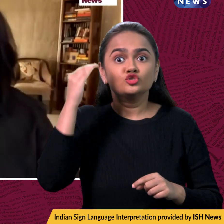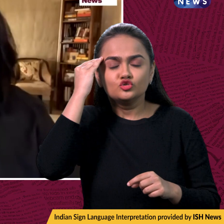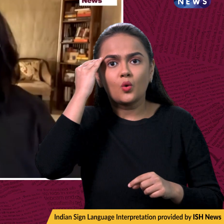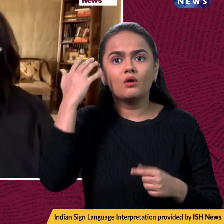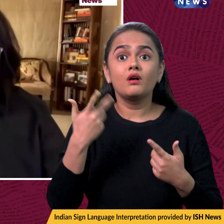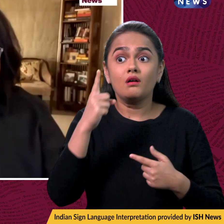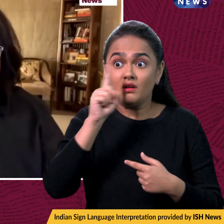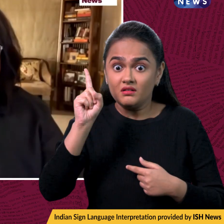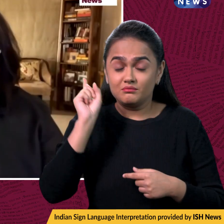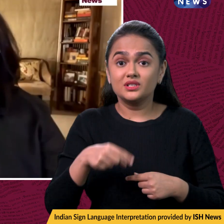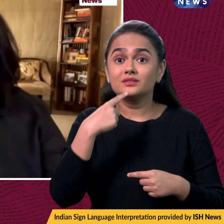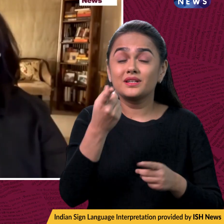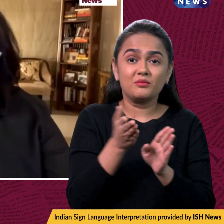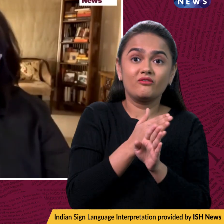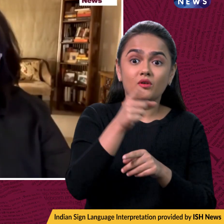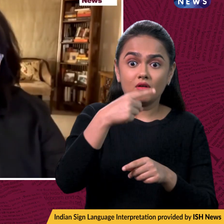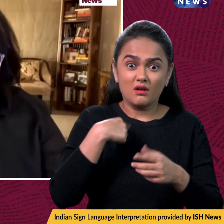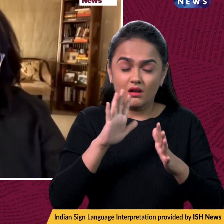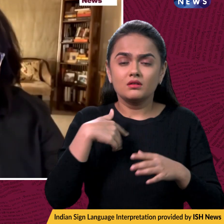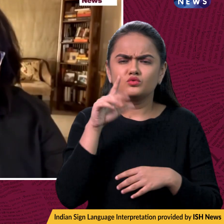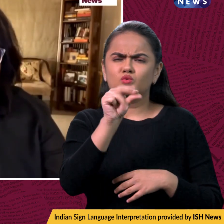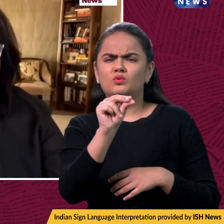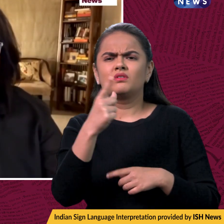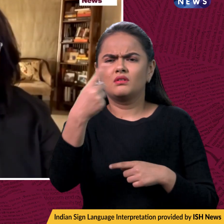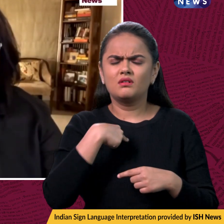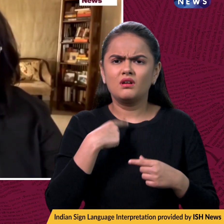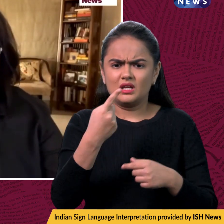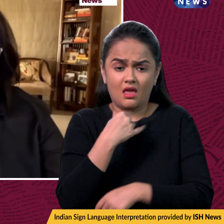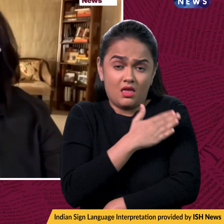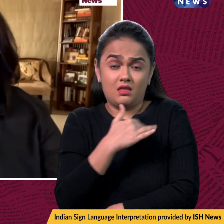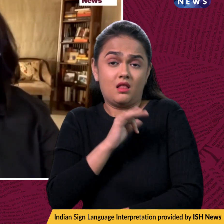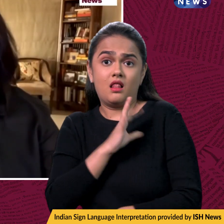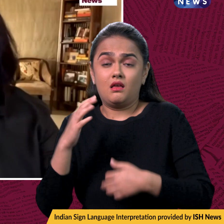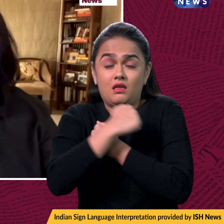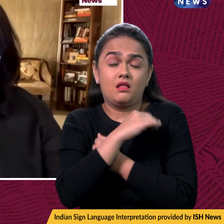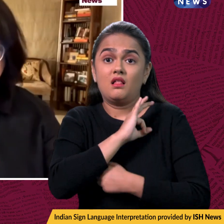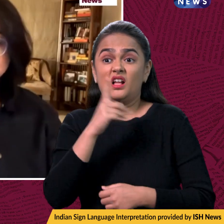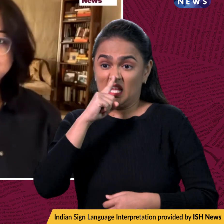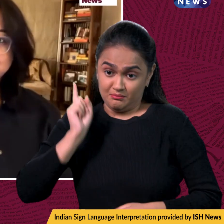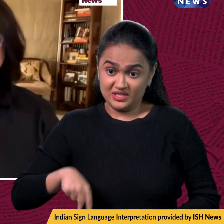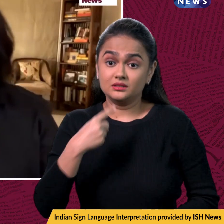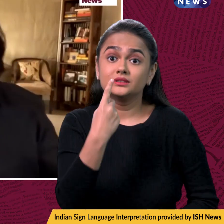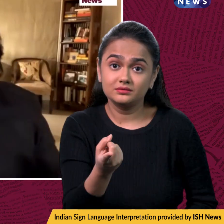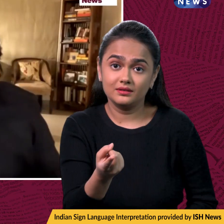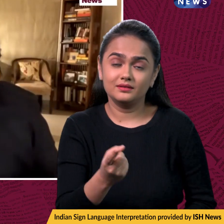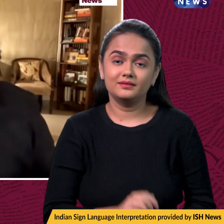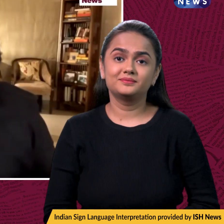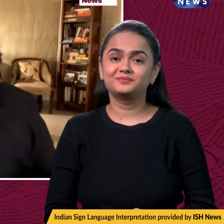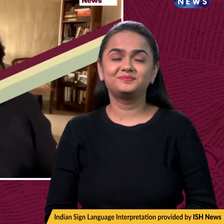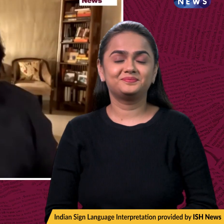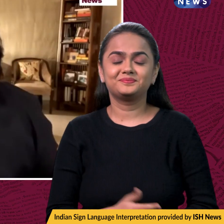drawn. Girls need to say before the matter goes out of hand whether they don't like being touched or hugged. End